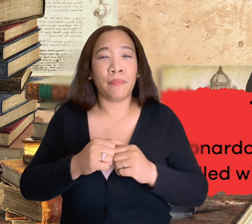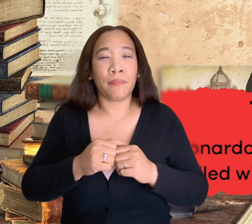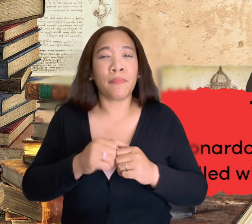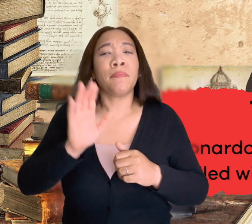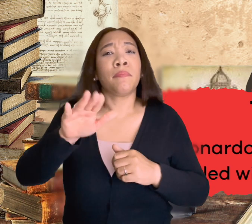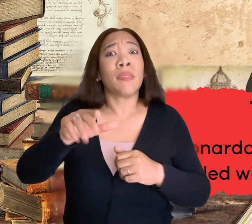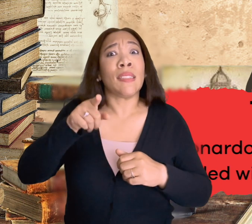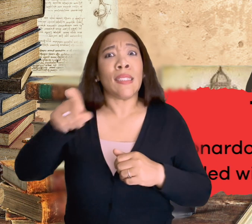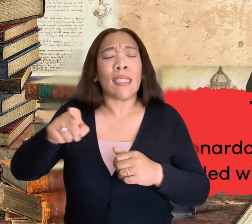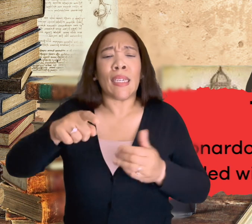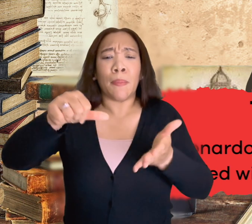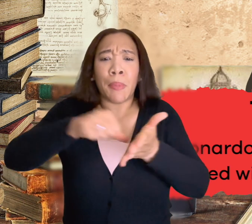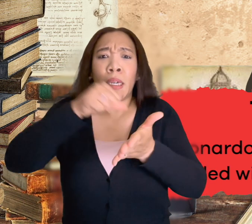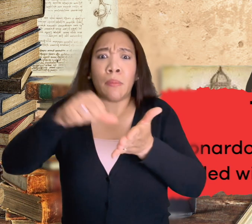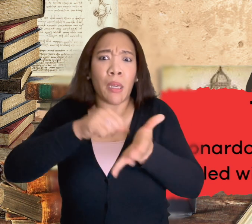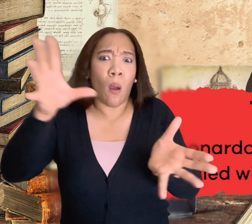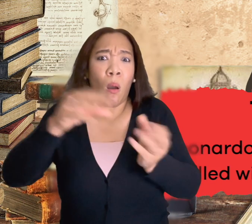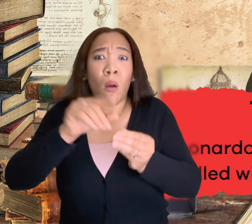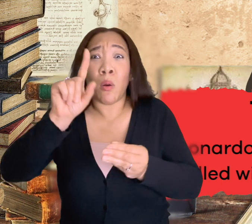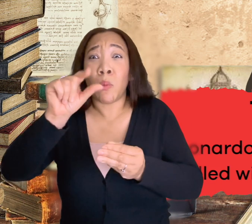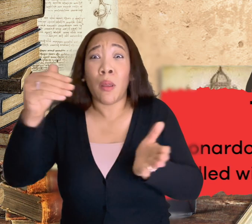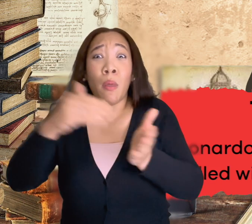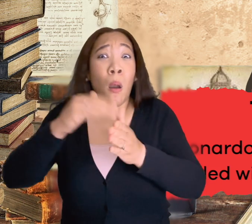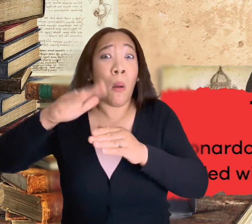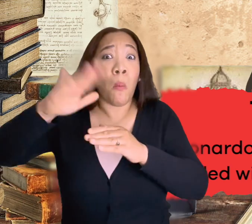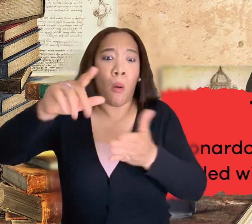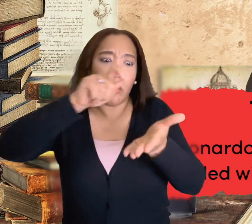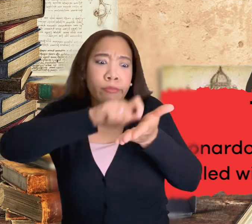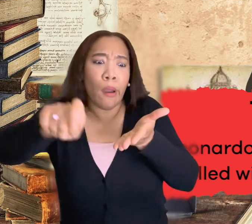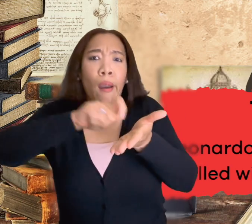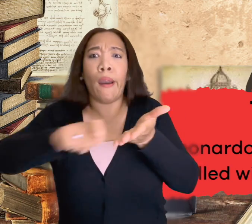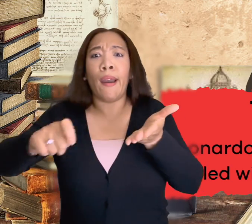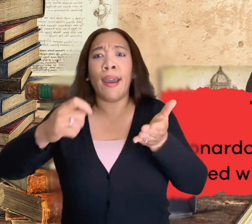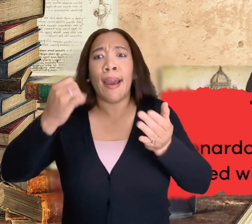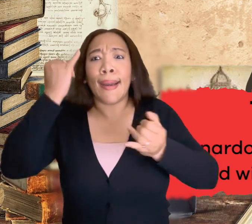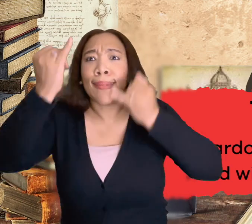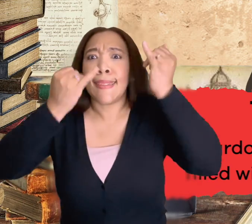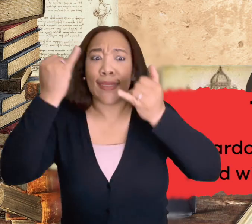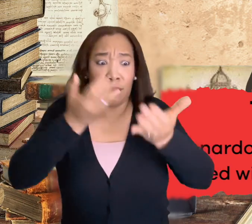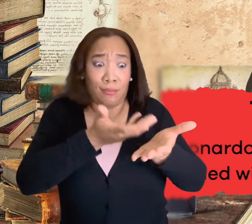of notes filled with inventions and other ideas.